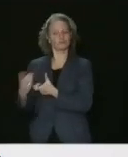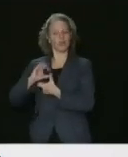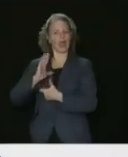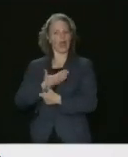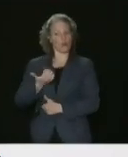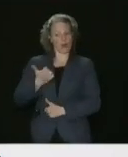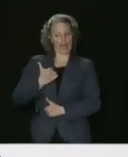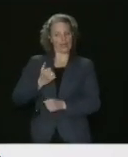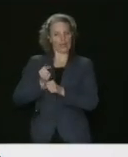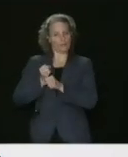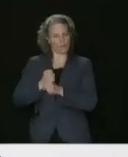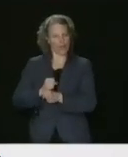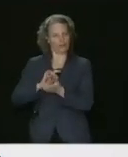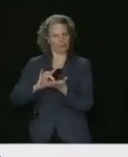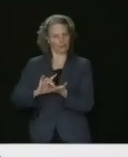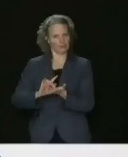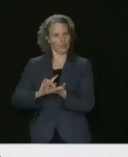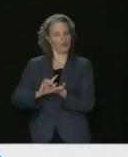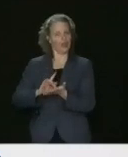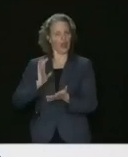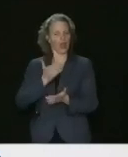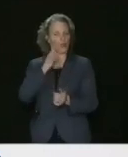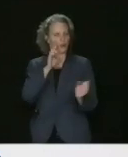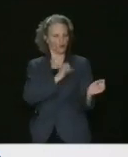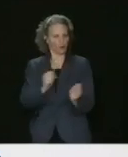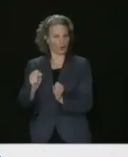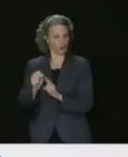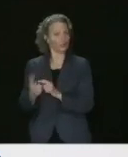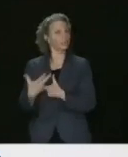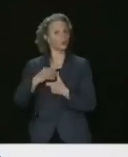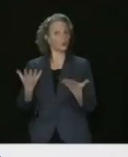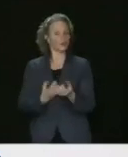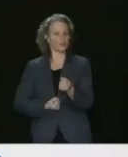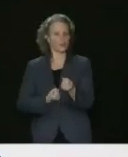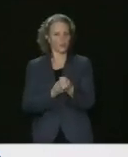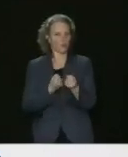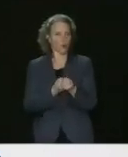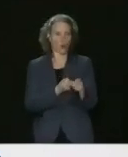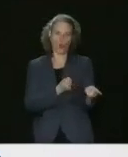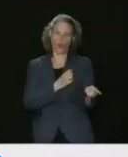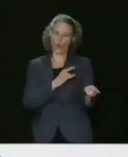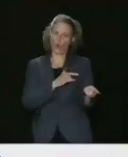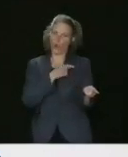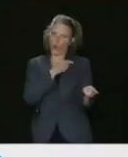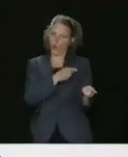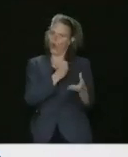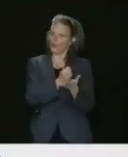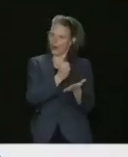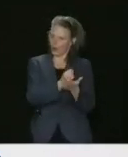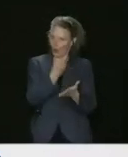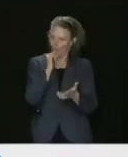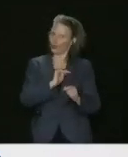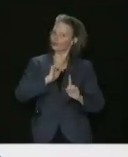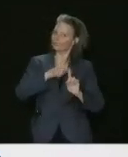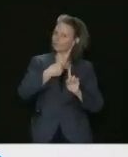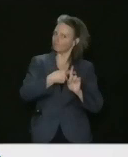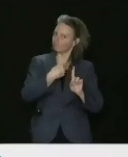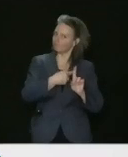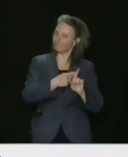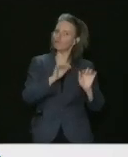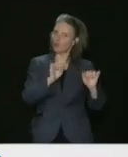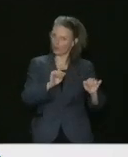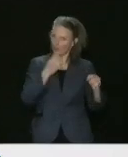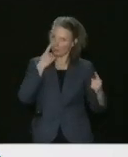domestic biomanufacturing strategy, including supporting a promising therapeutic candidate developed here in